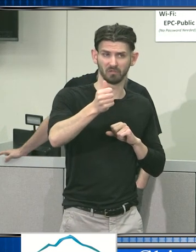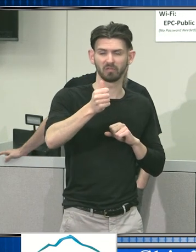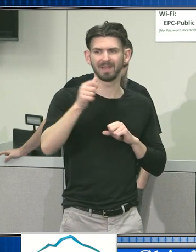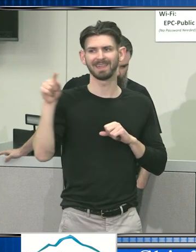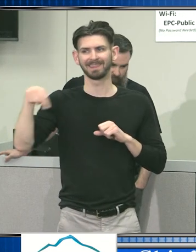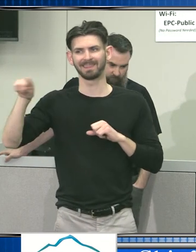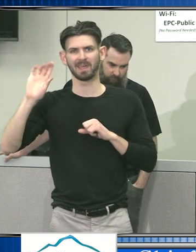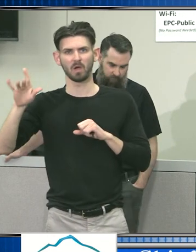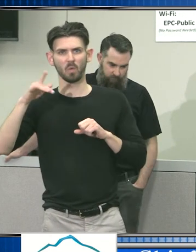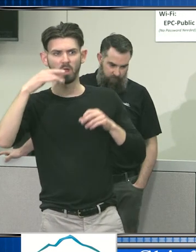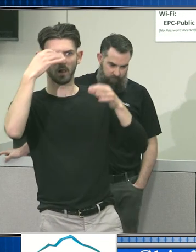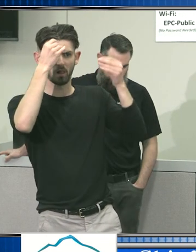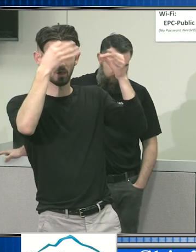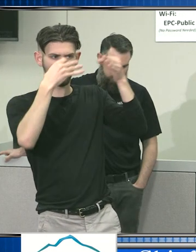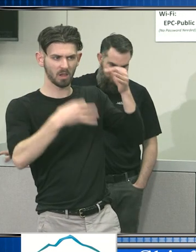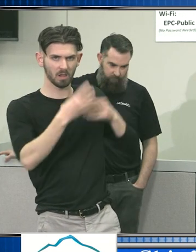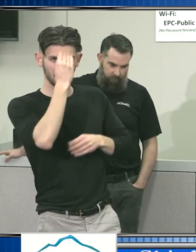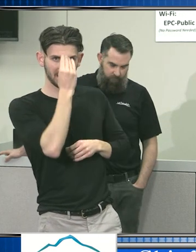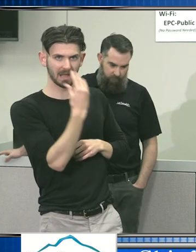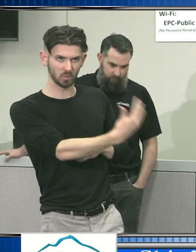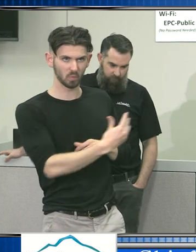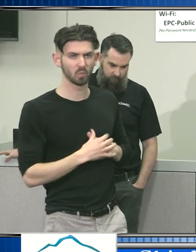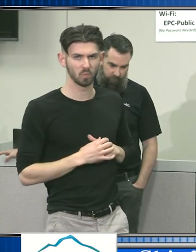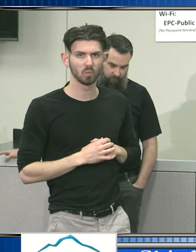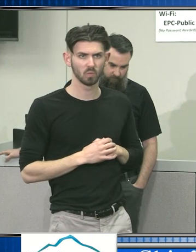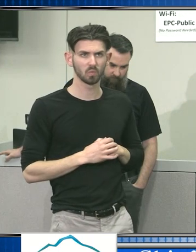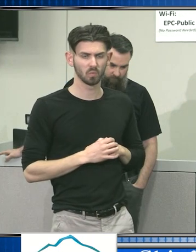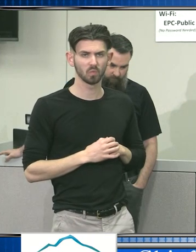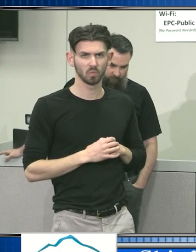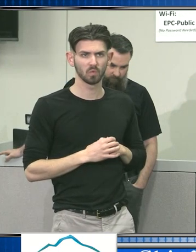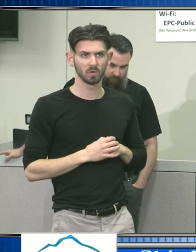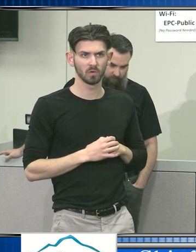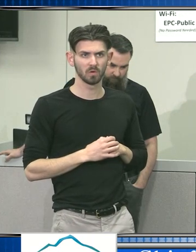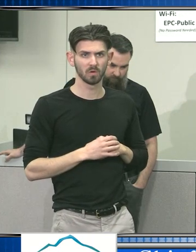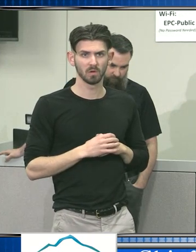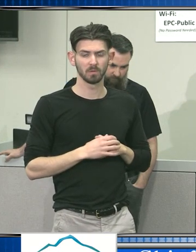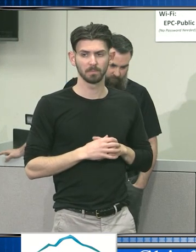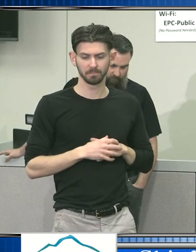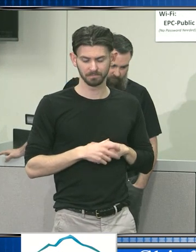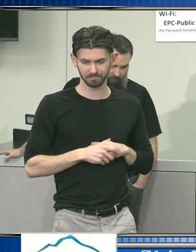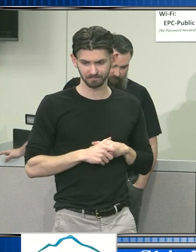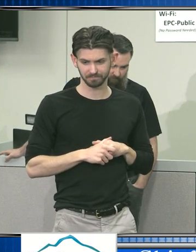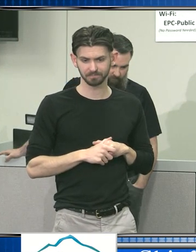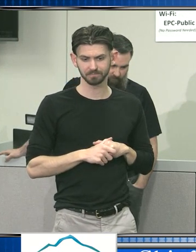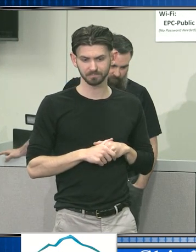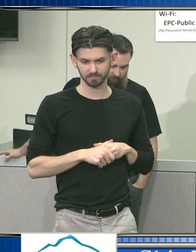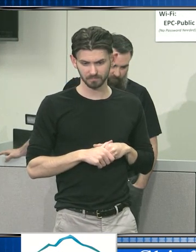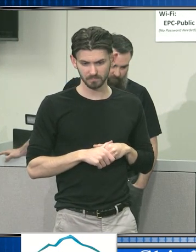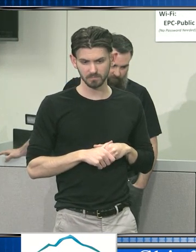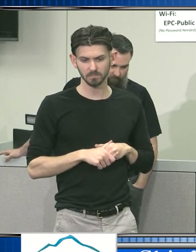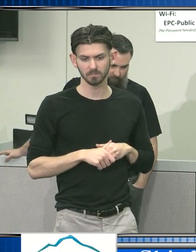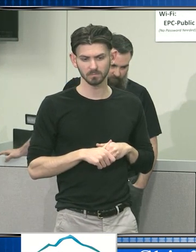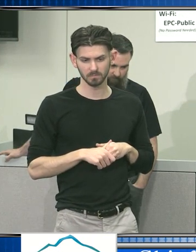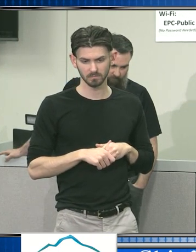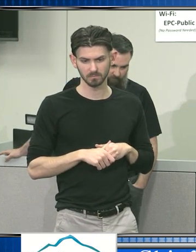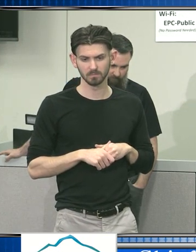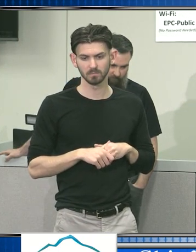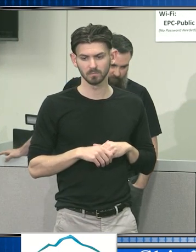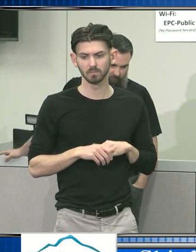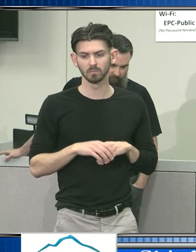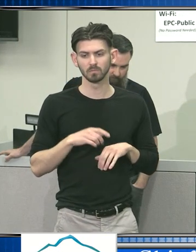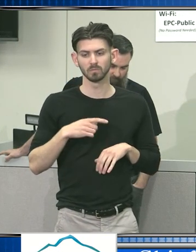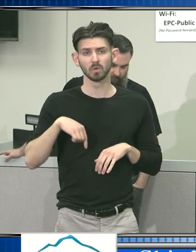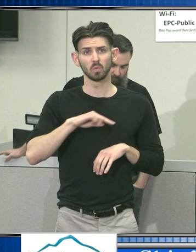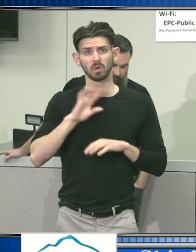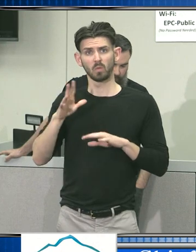we're not going to leave them empty-handed either. We're going to provide them with the absolutely best home health care information that we